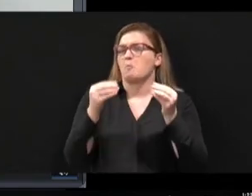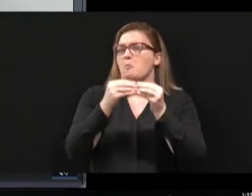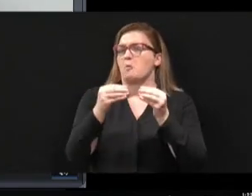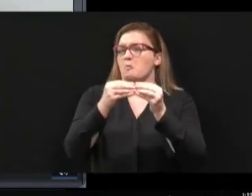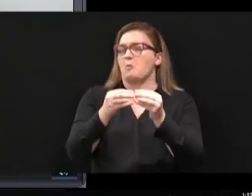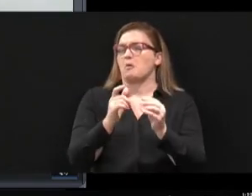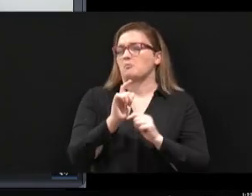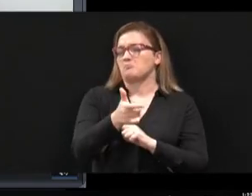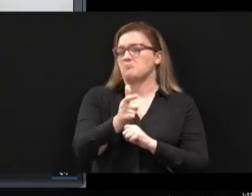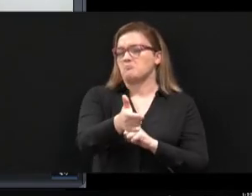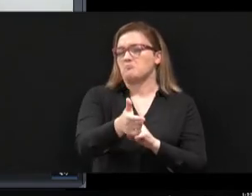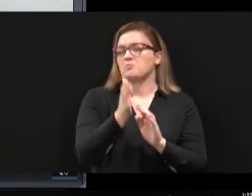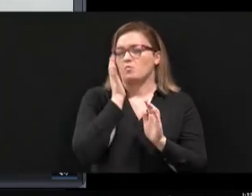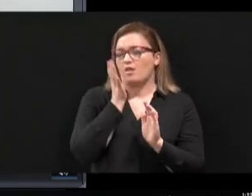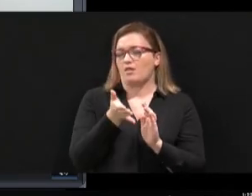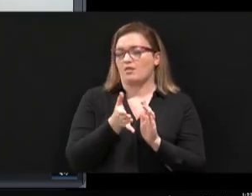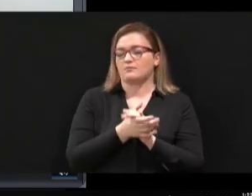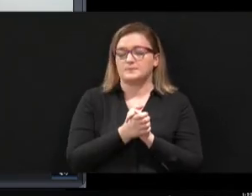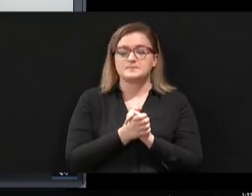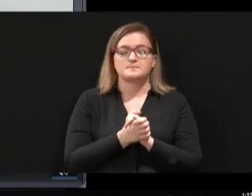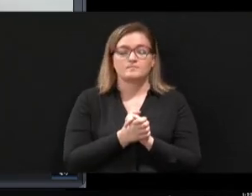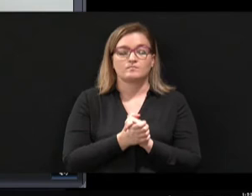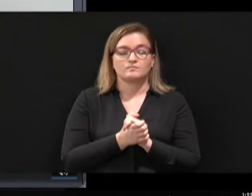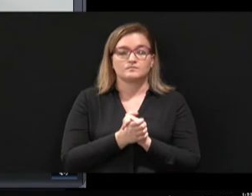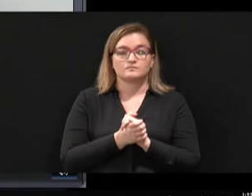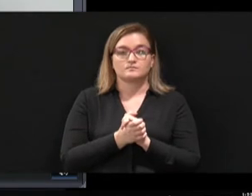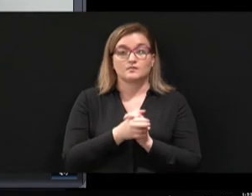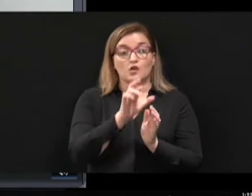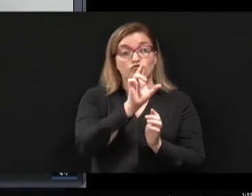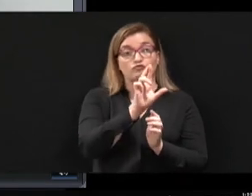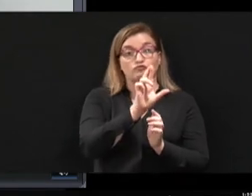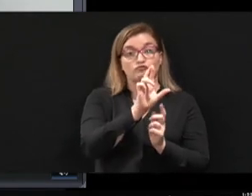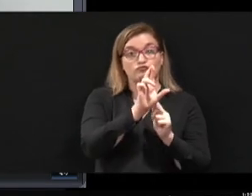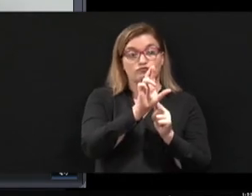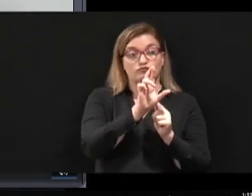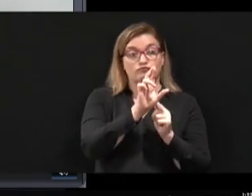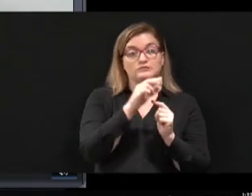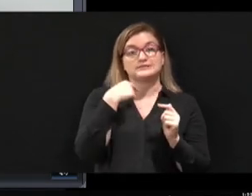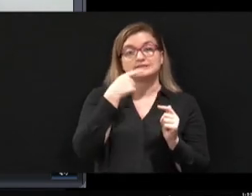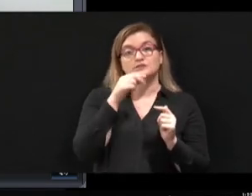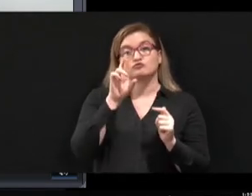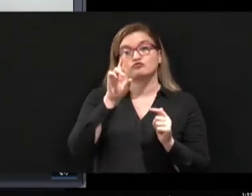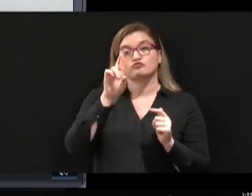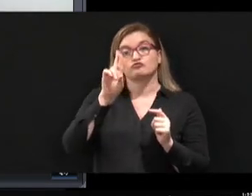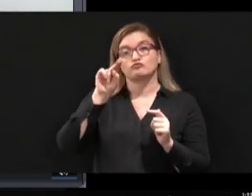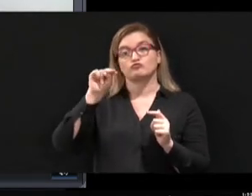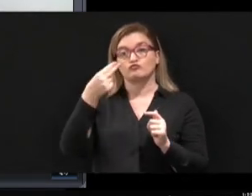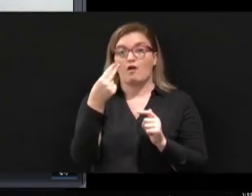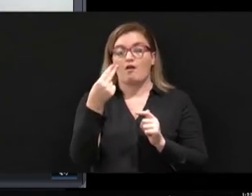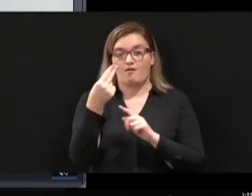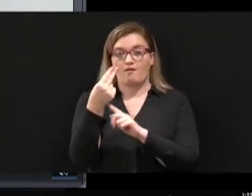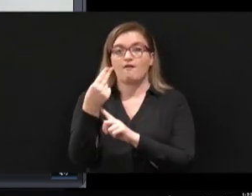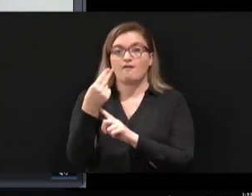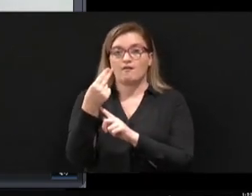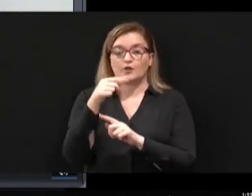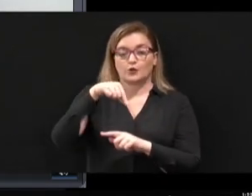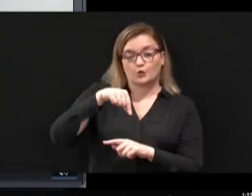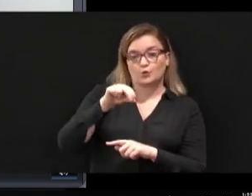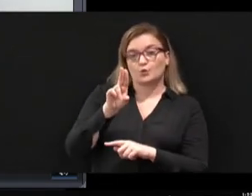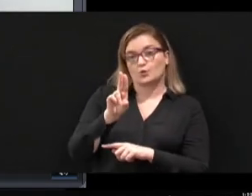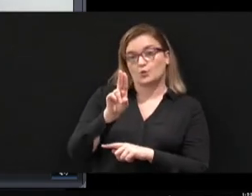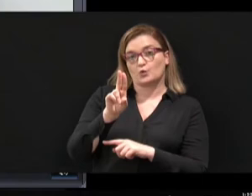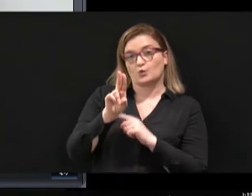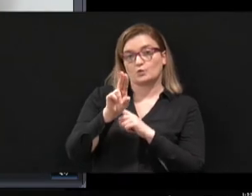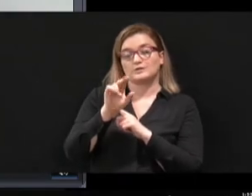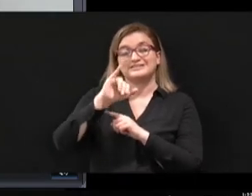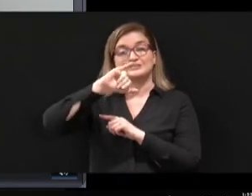on. We've already talked about how the letter R says, R. And we talked about Q, U, and J, and